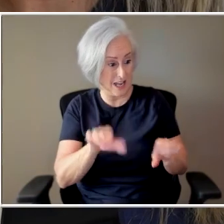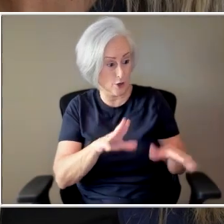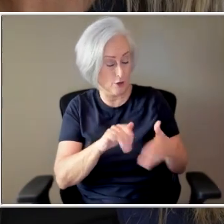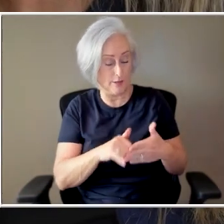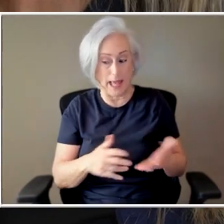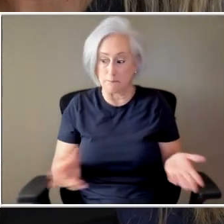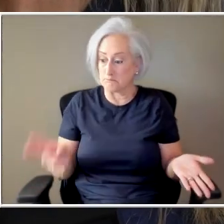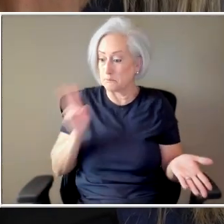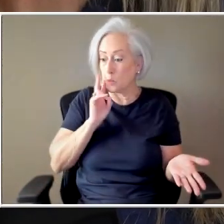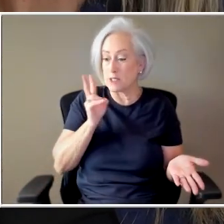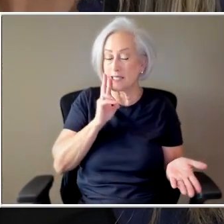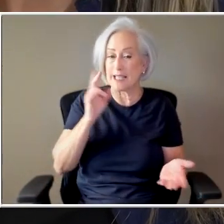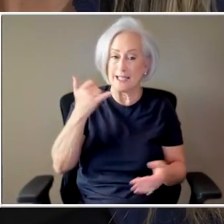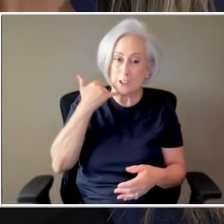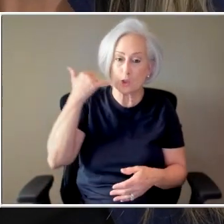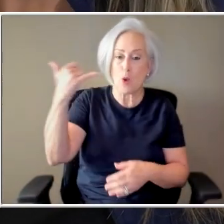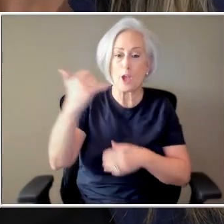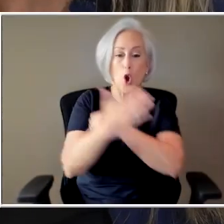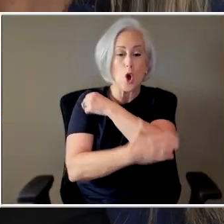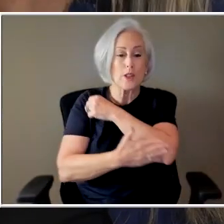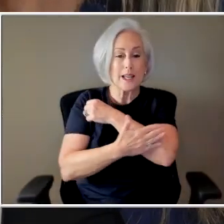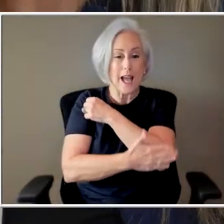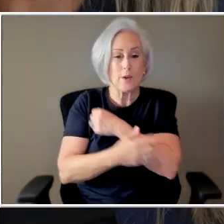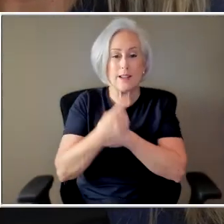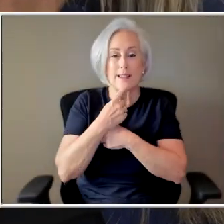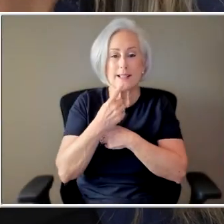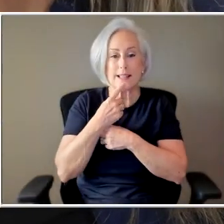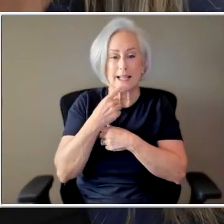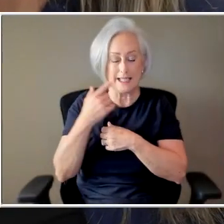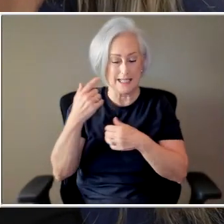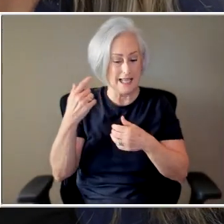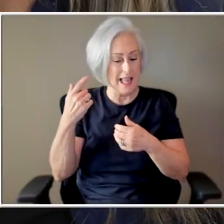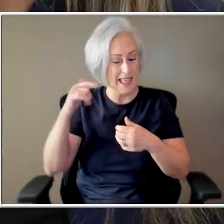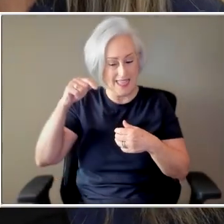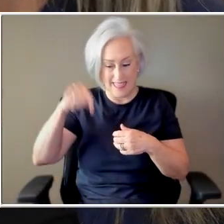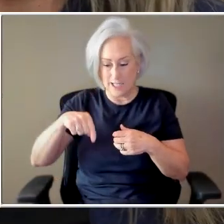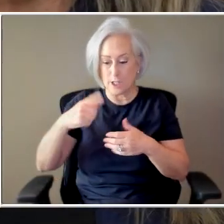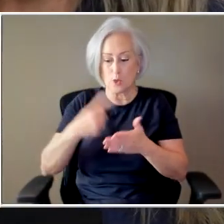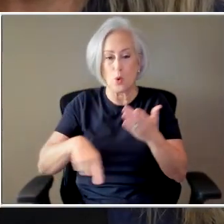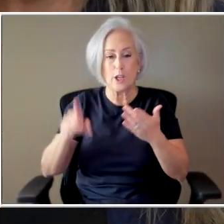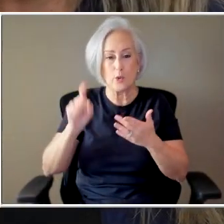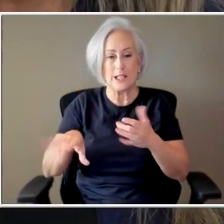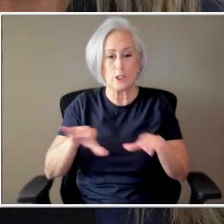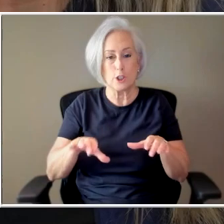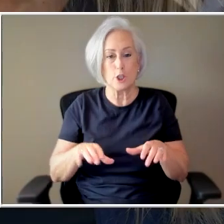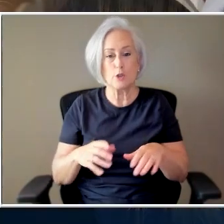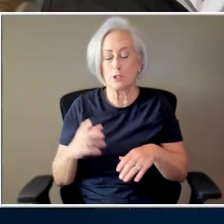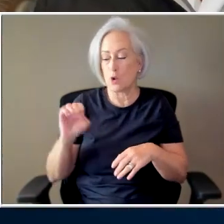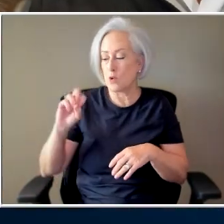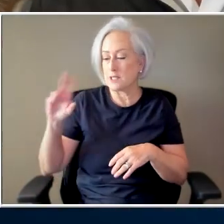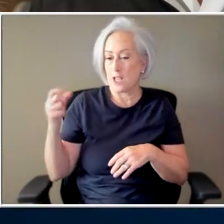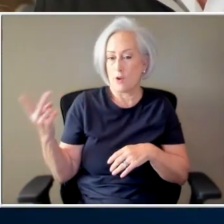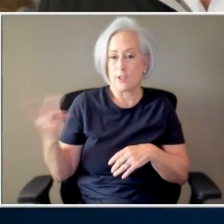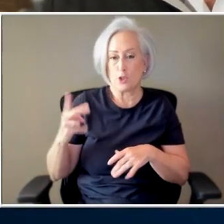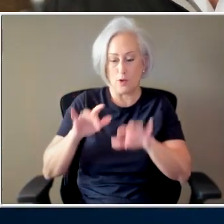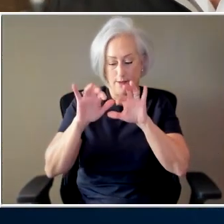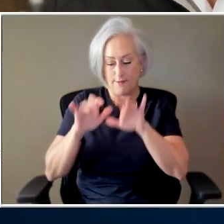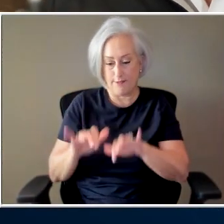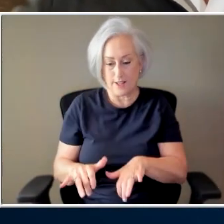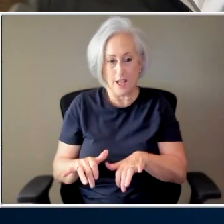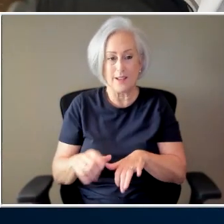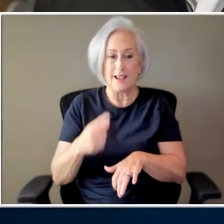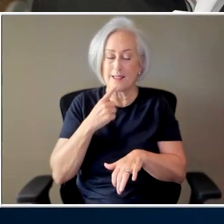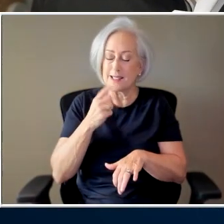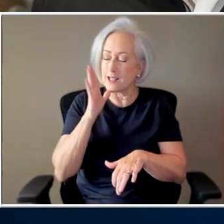called the county, and they said, here's how you do it. So I got with Sarah, we filled it out online, and they said they'll do their best to get it to us by the next